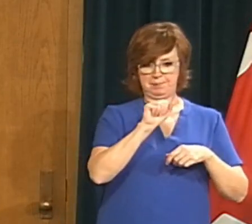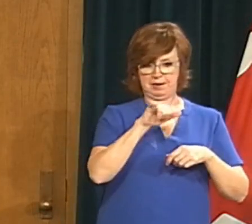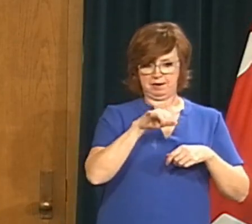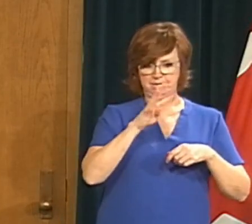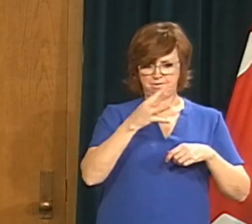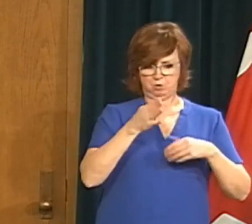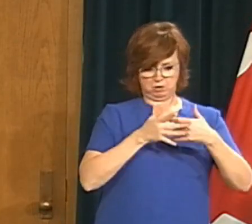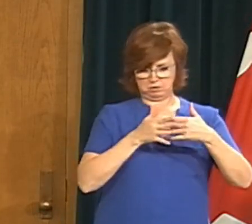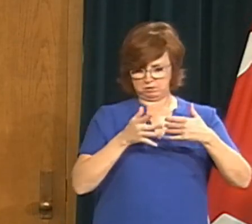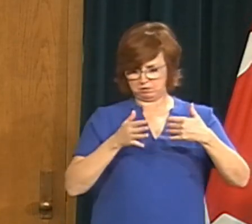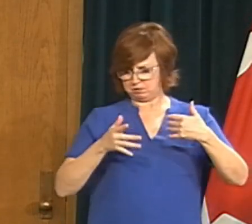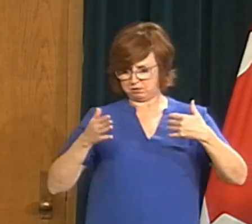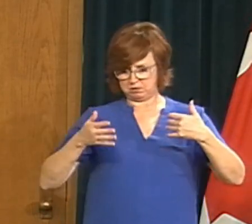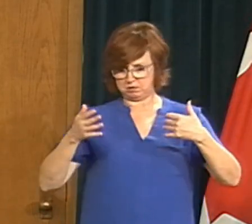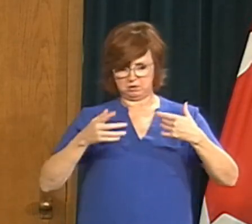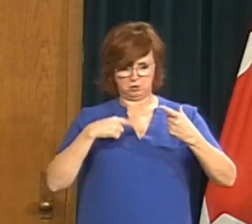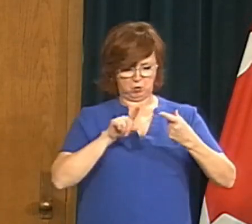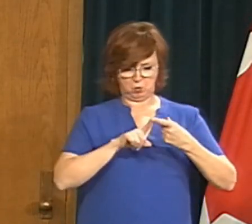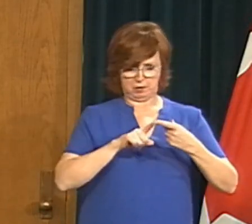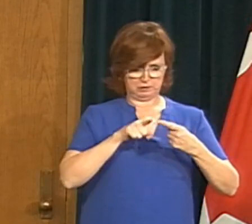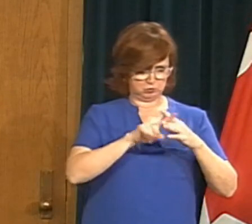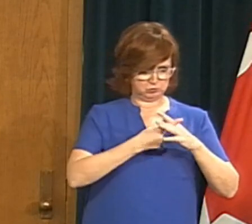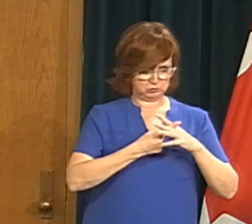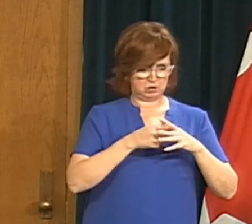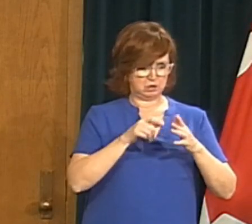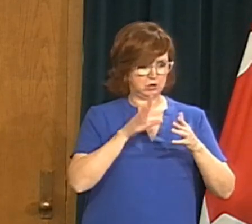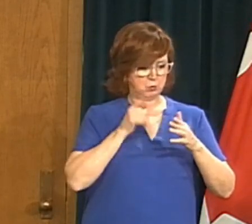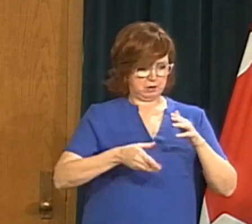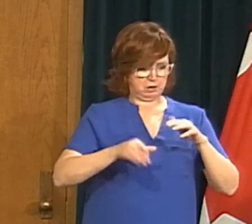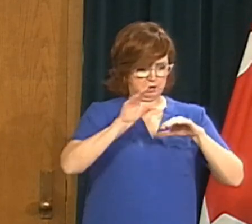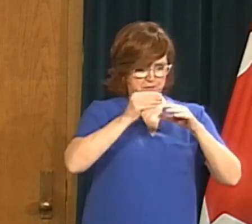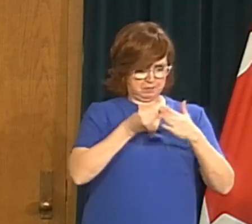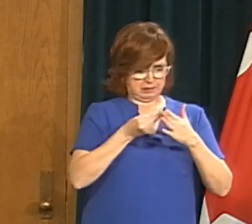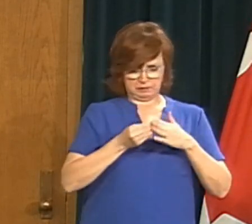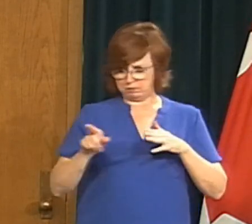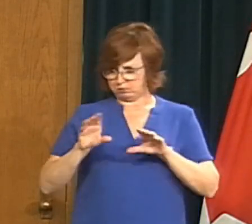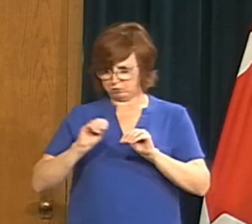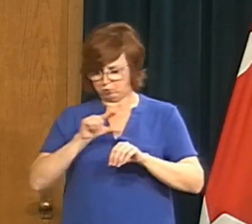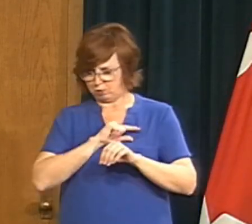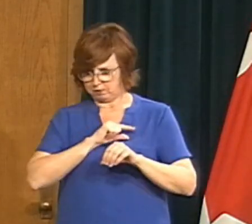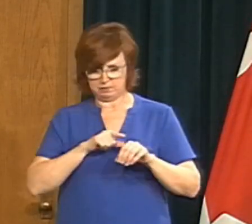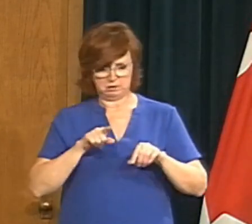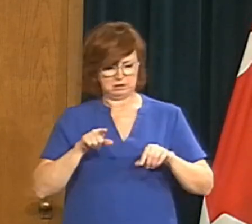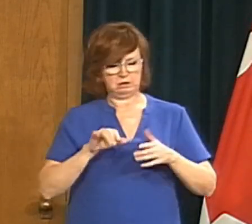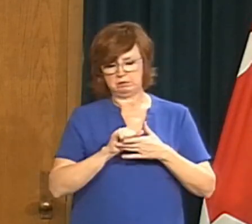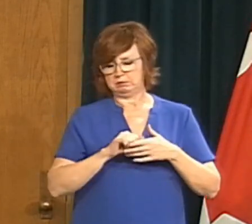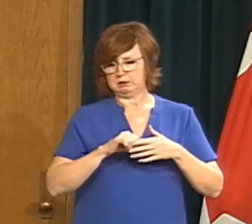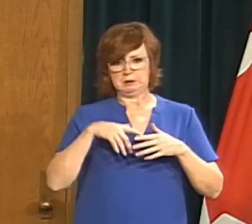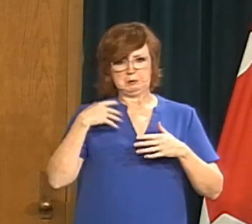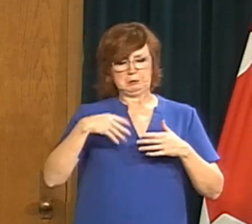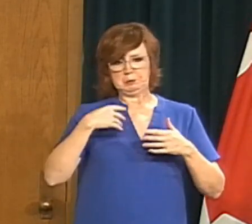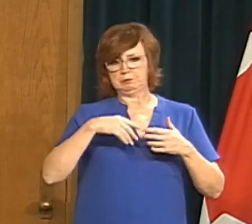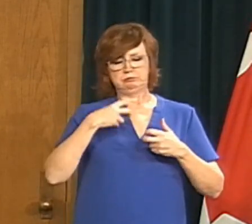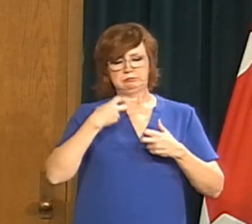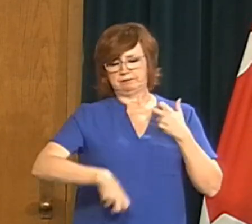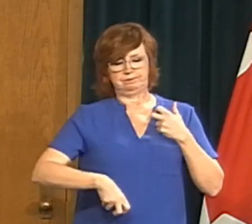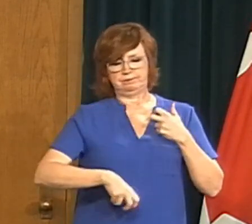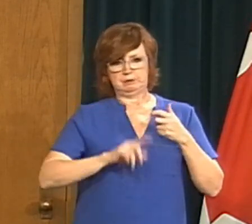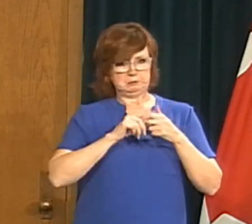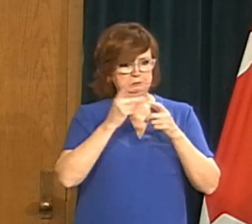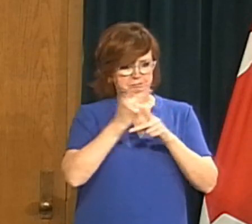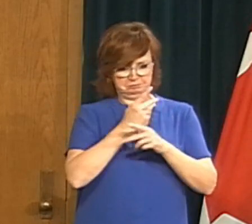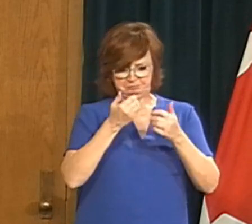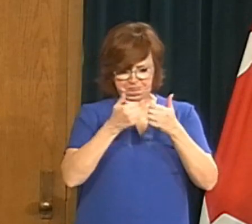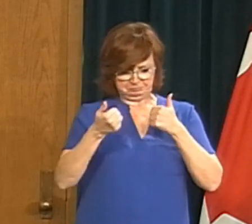extremely burdensome and difficult. When speaking with the federal government and my counterparts, they did